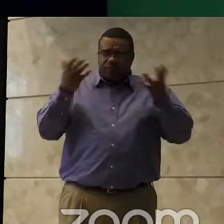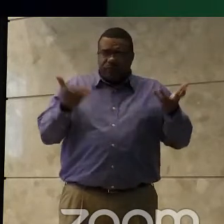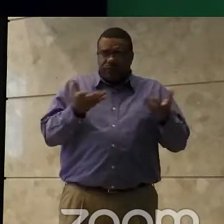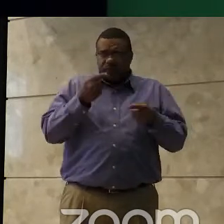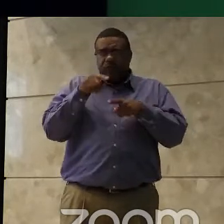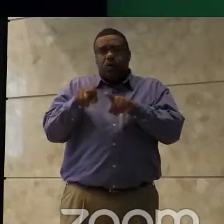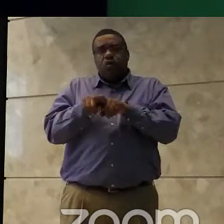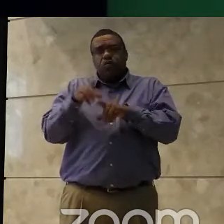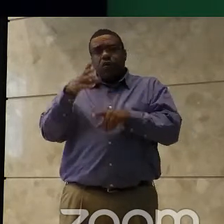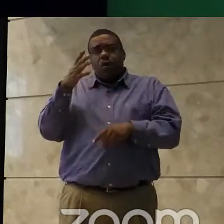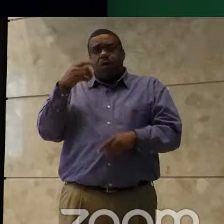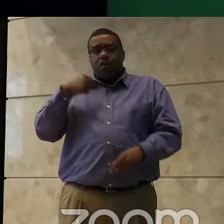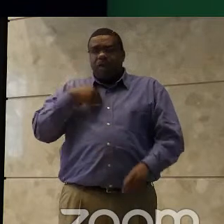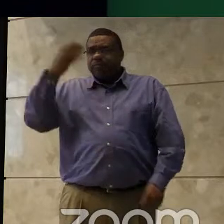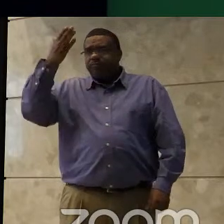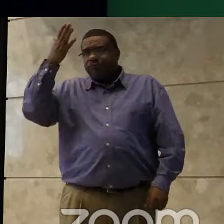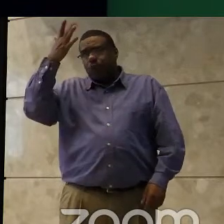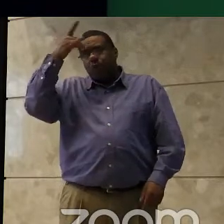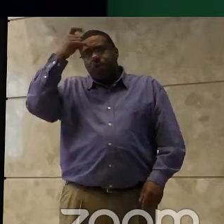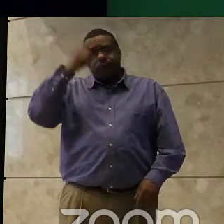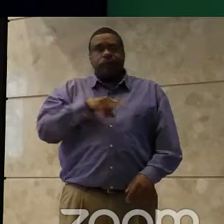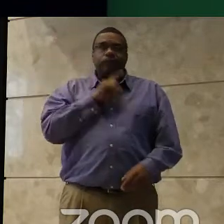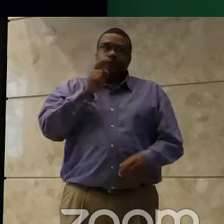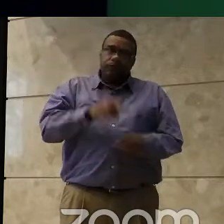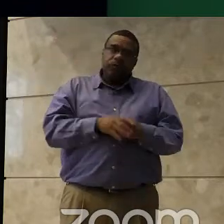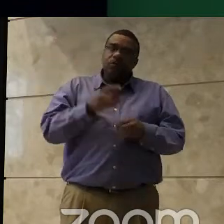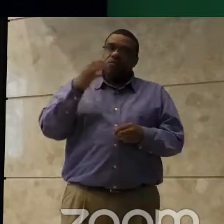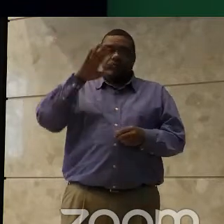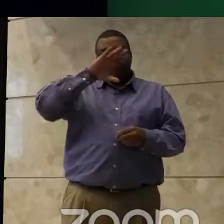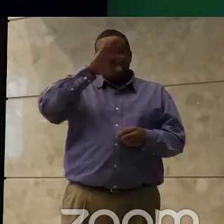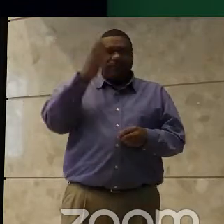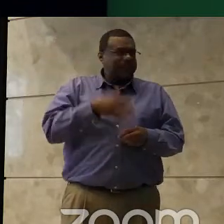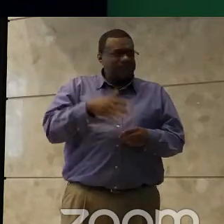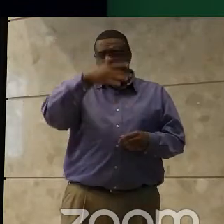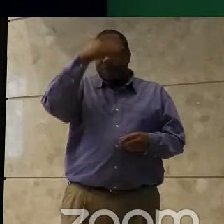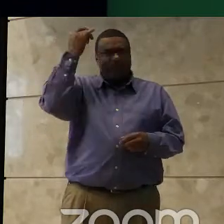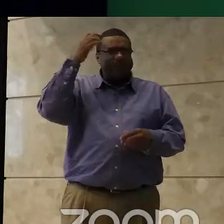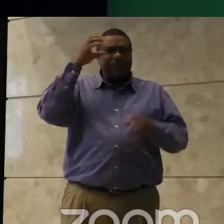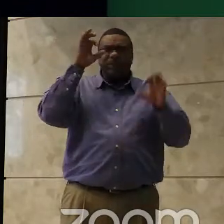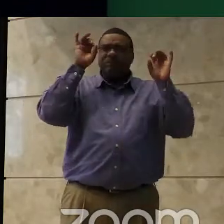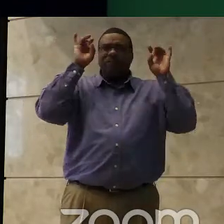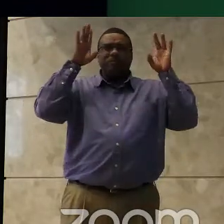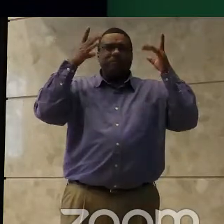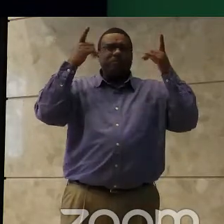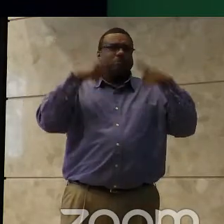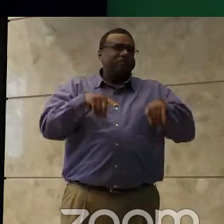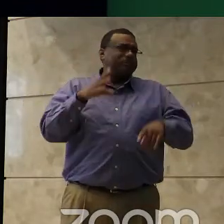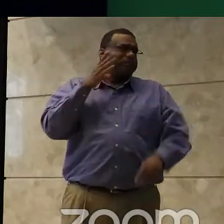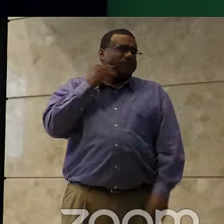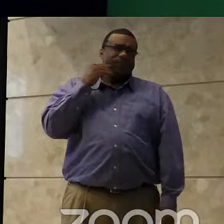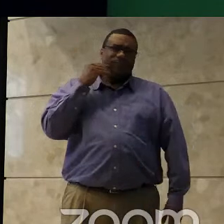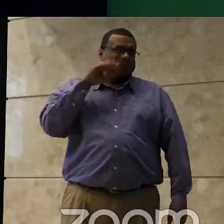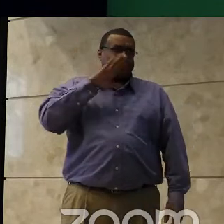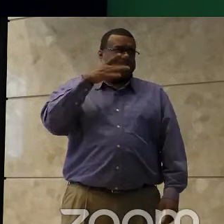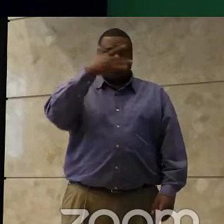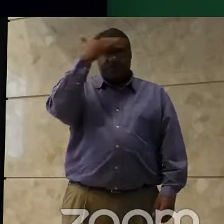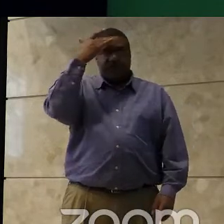I do it because it is to say we never forget the tragedies. And yet,